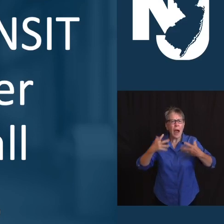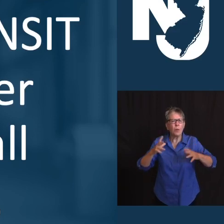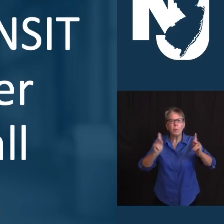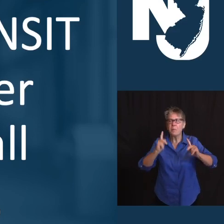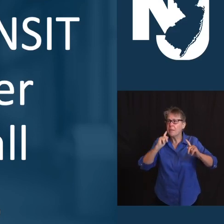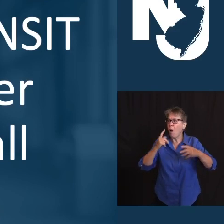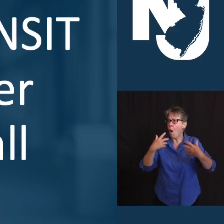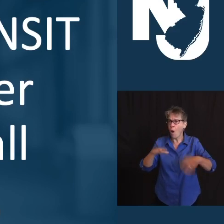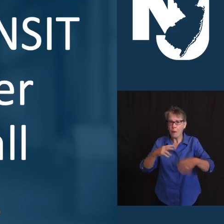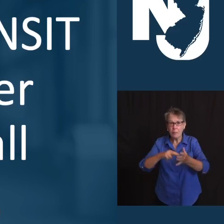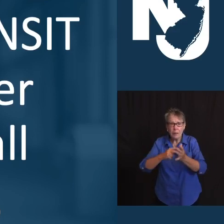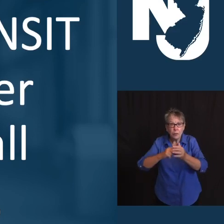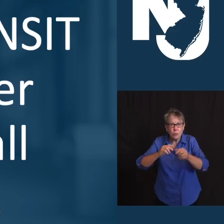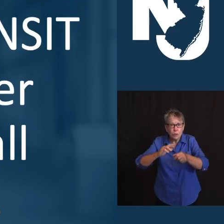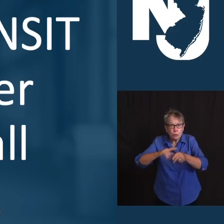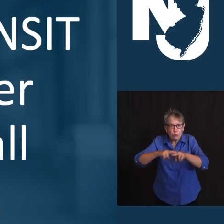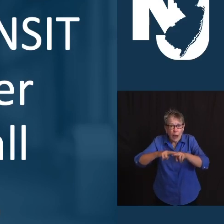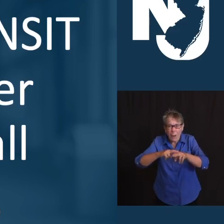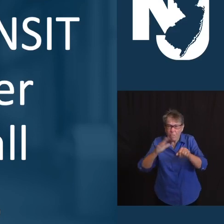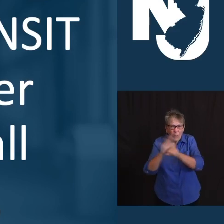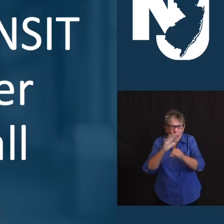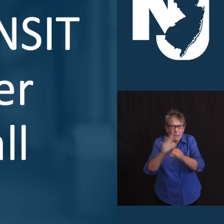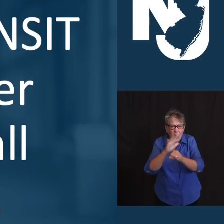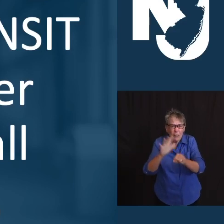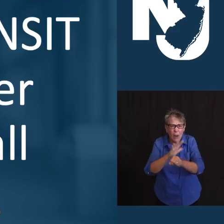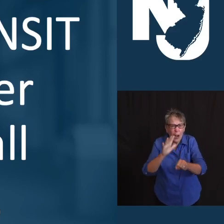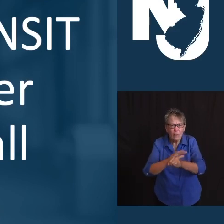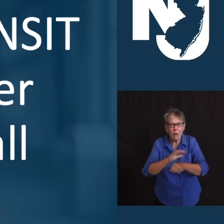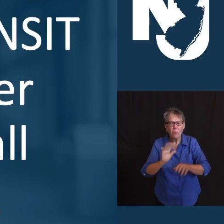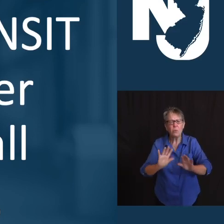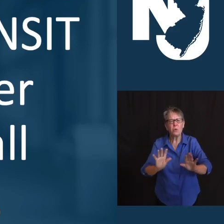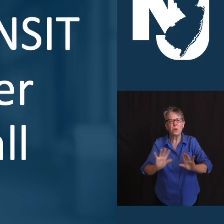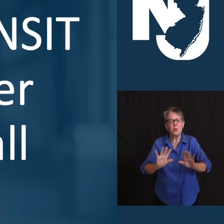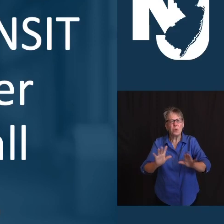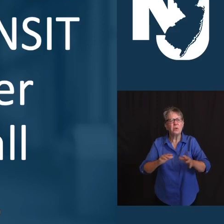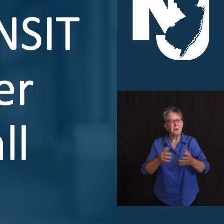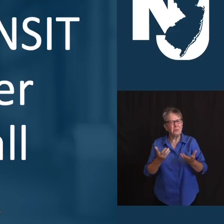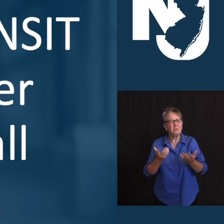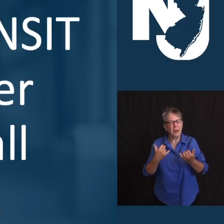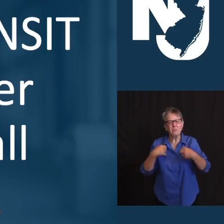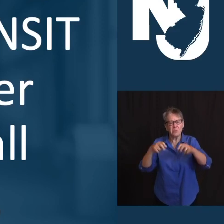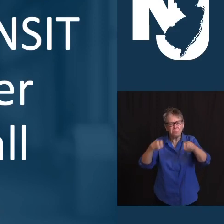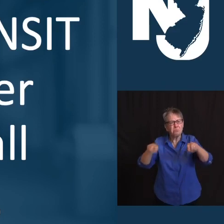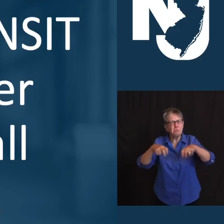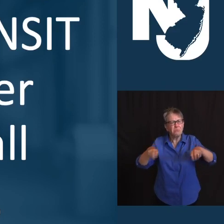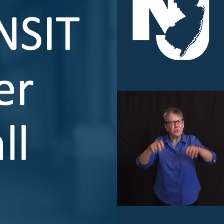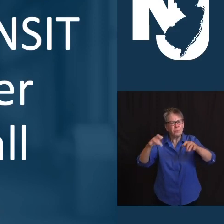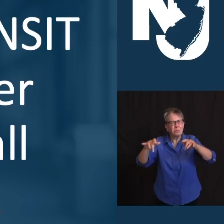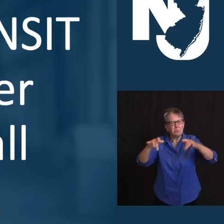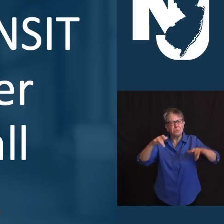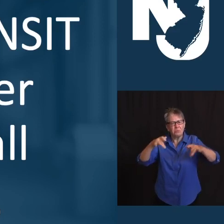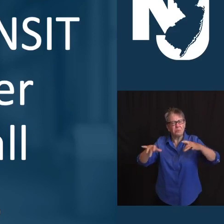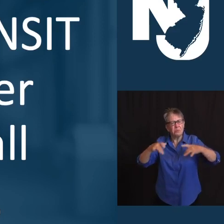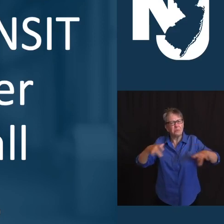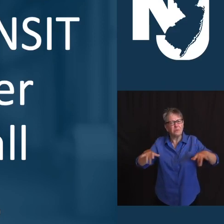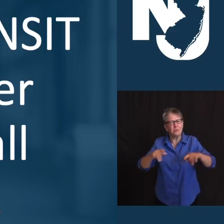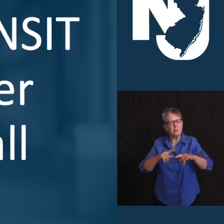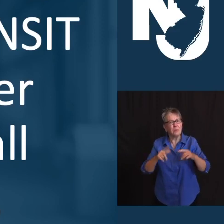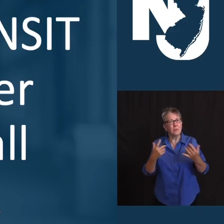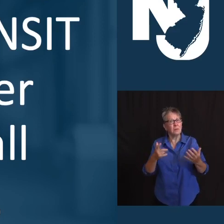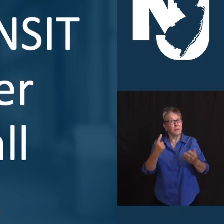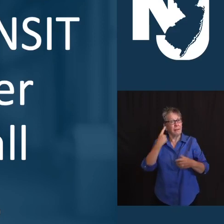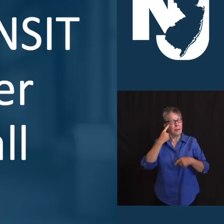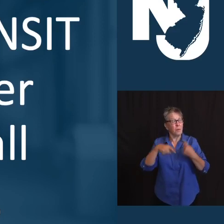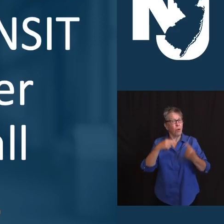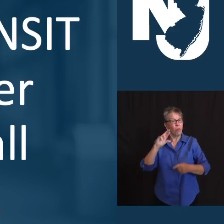work, we anticipate that at least at rush hour, that's going to be a reality. In a perfect world, we'd have more tunnels under the Hudson,